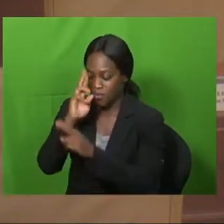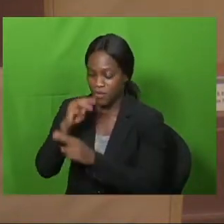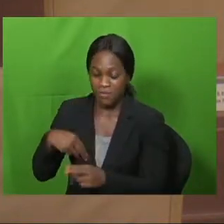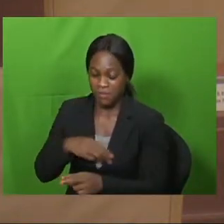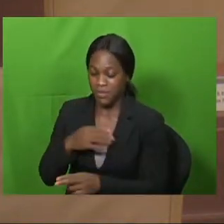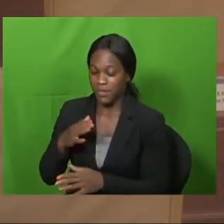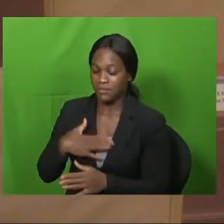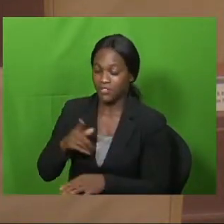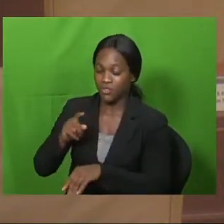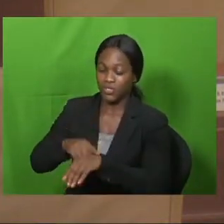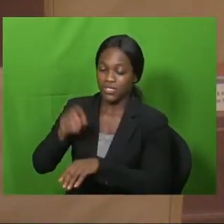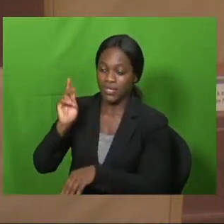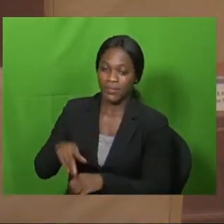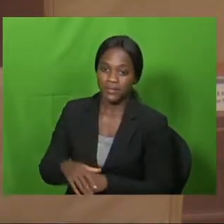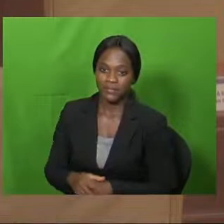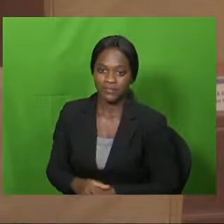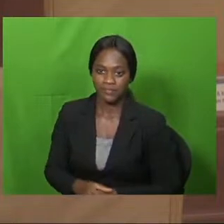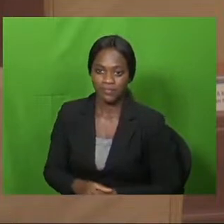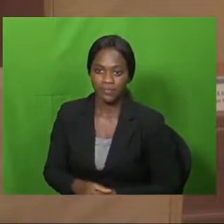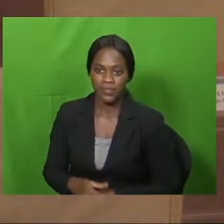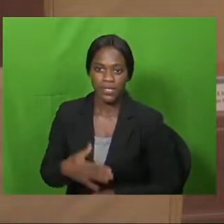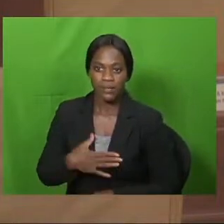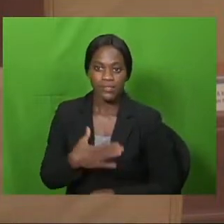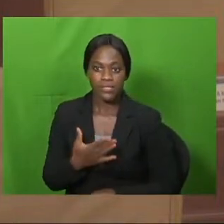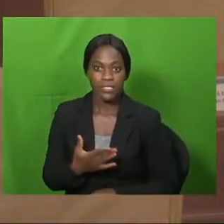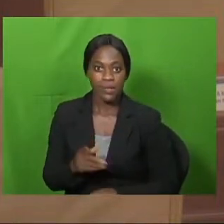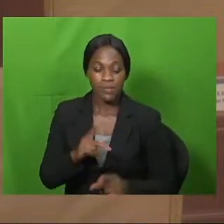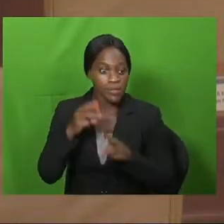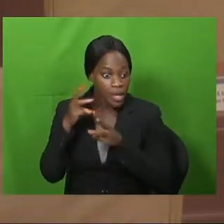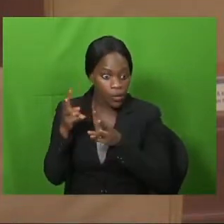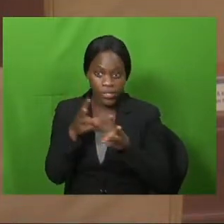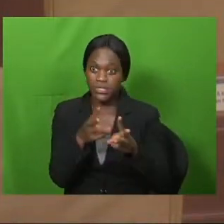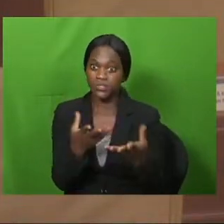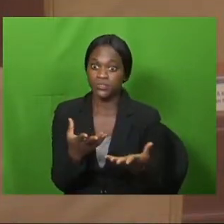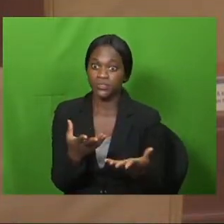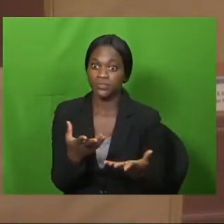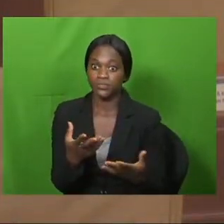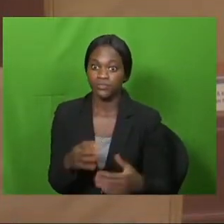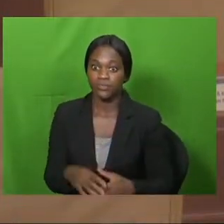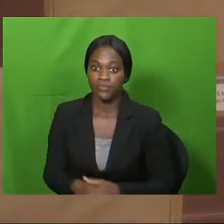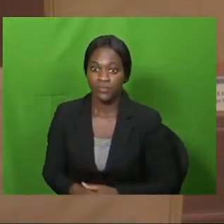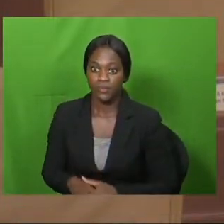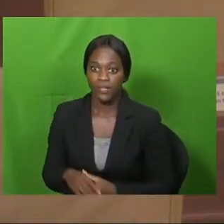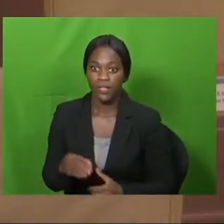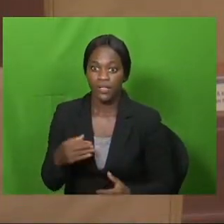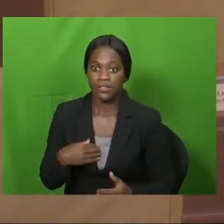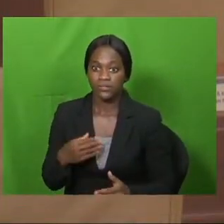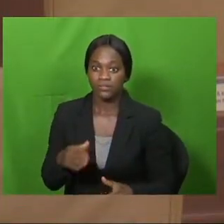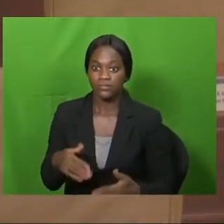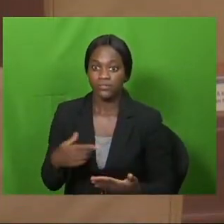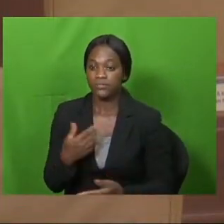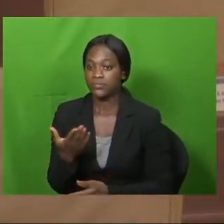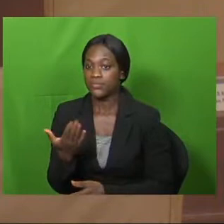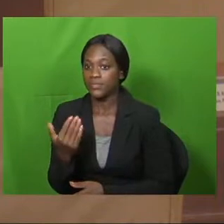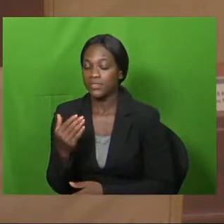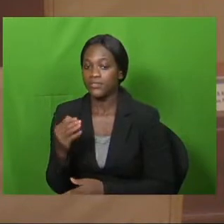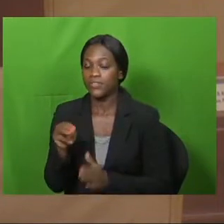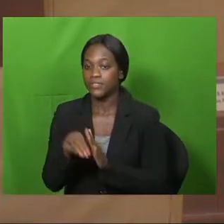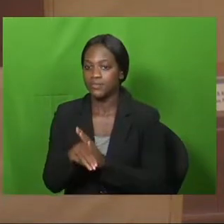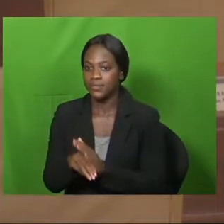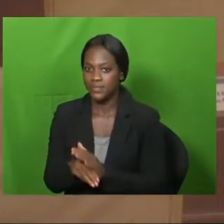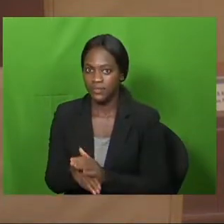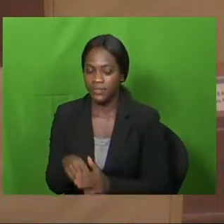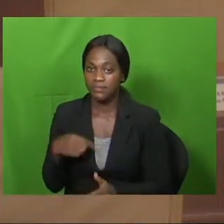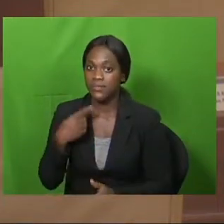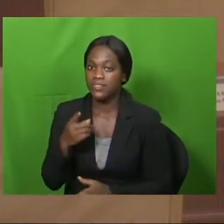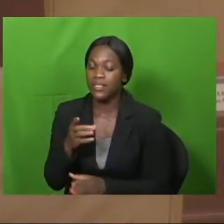Honorable members, please, I'm monitoring the meeting. You have 15 minutes, please. I'm saying, wind up,